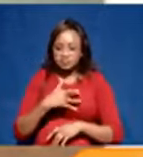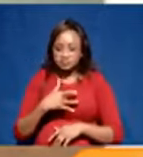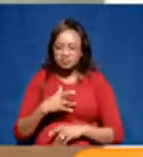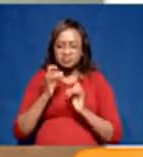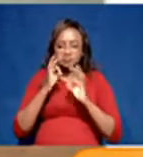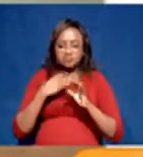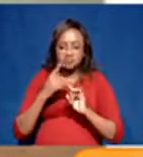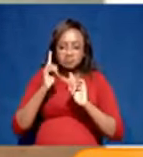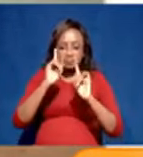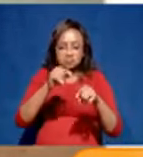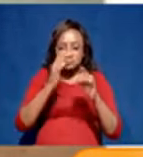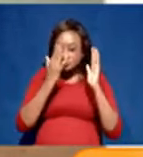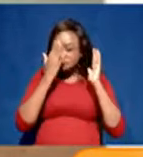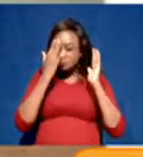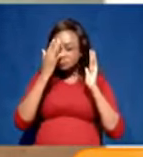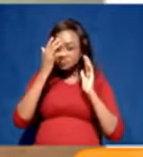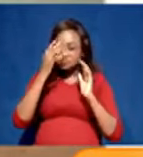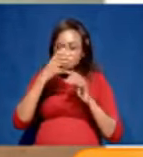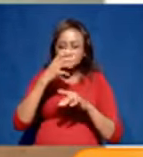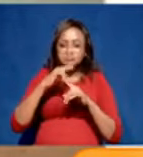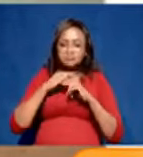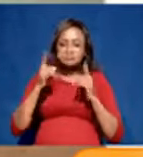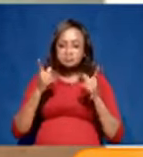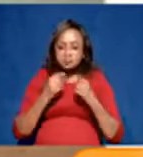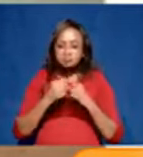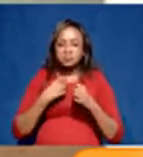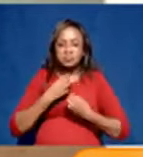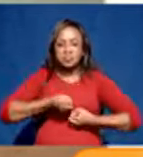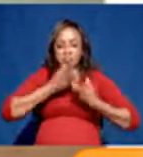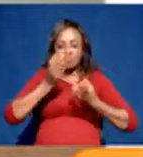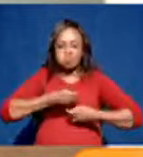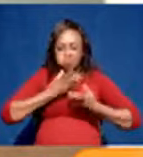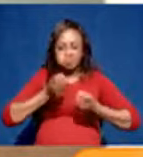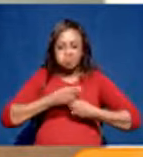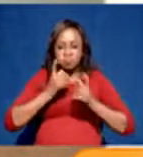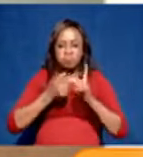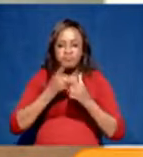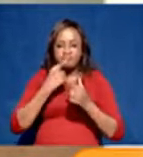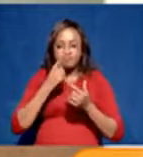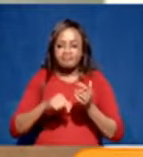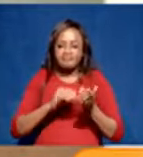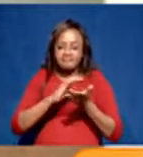confessions and the priest listens to me, he says, your sins are forgiven, and I move on. So